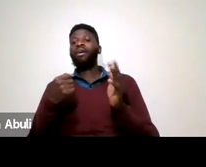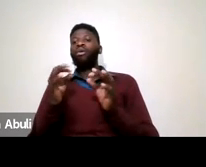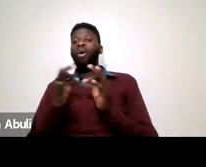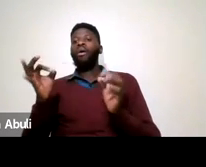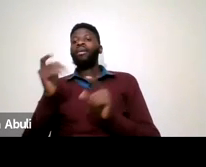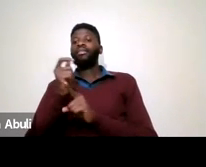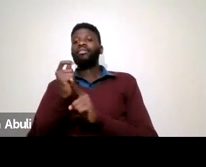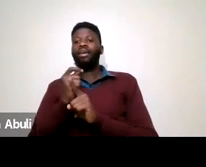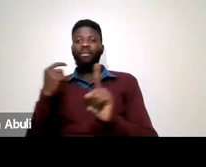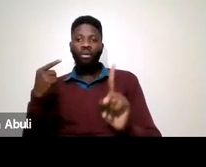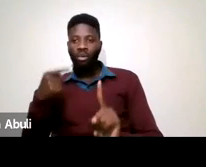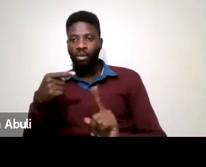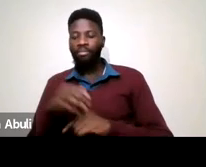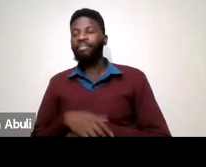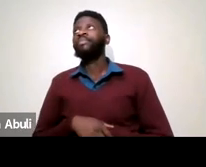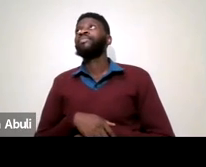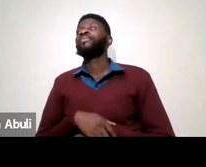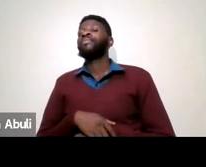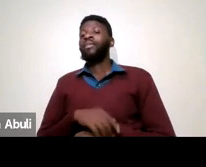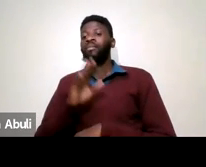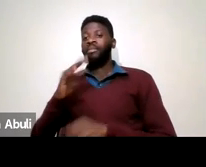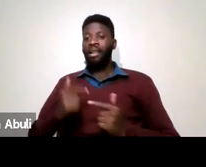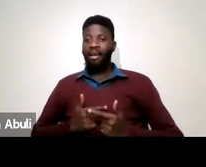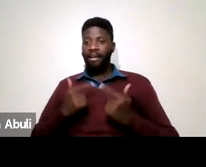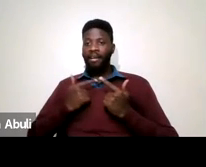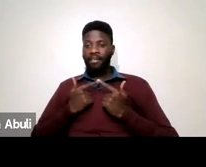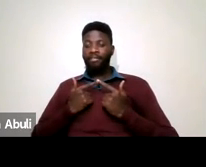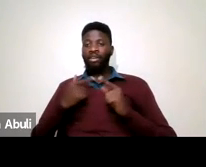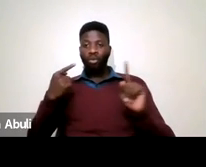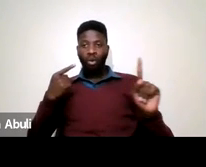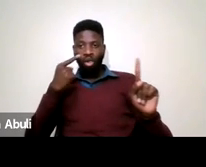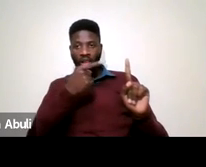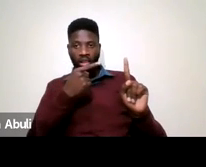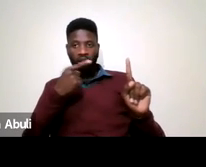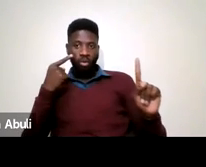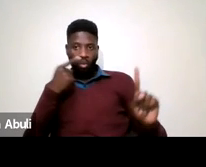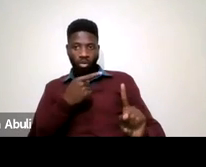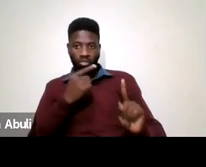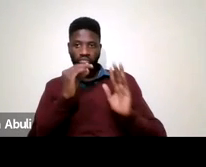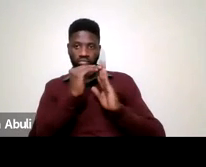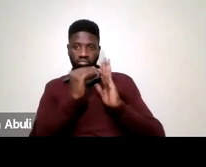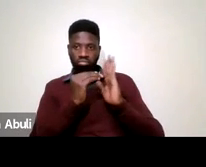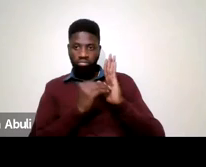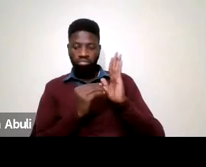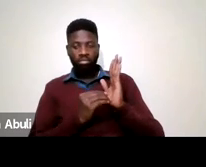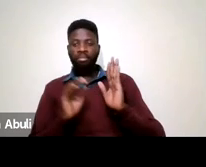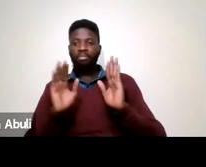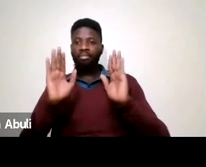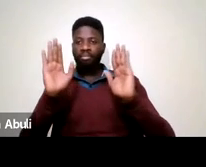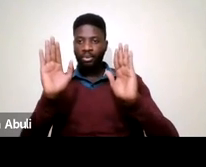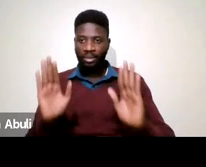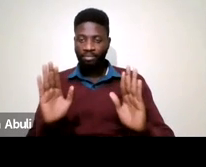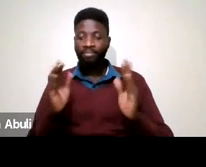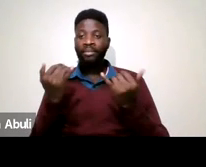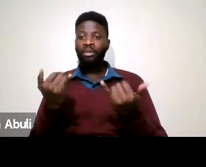setting goals in the major areas of your life is very important. And now at this point, we want